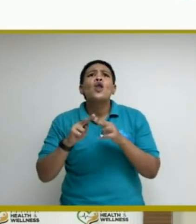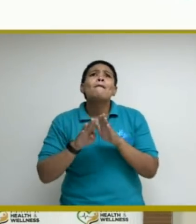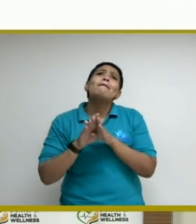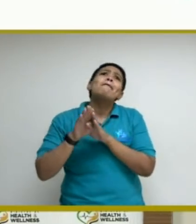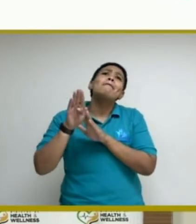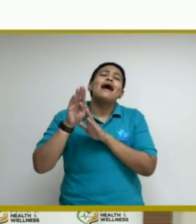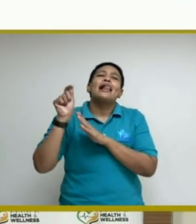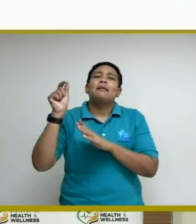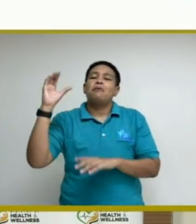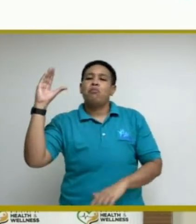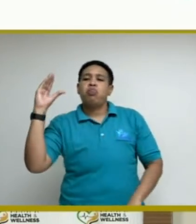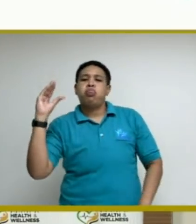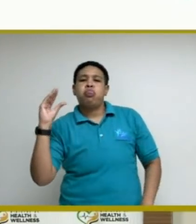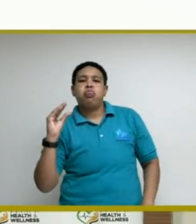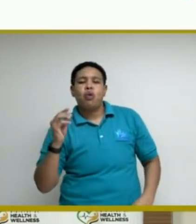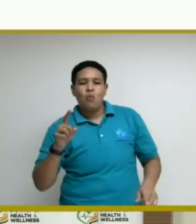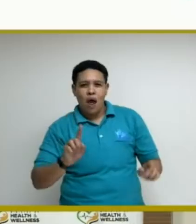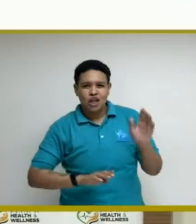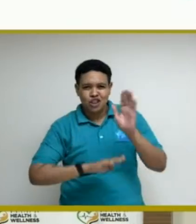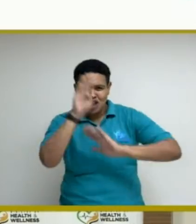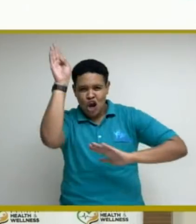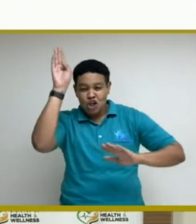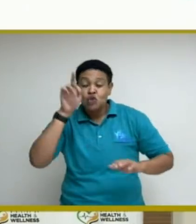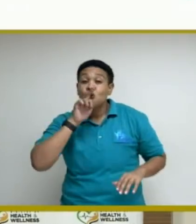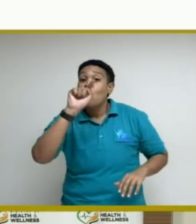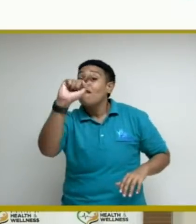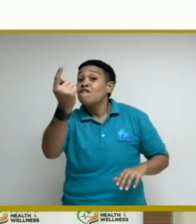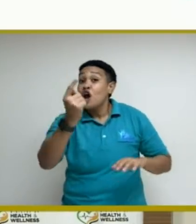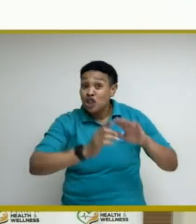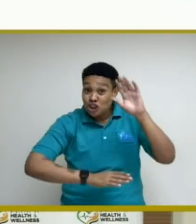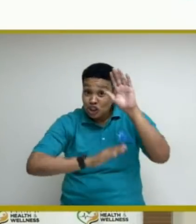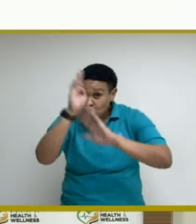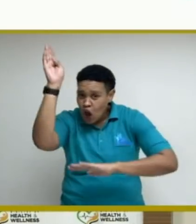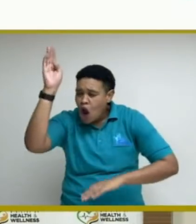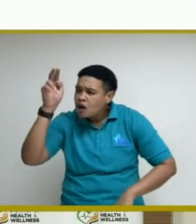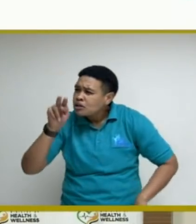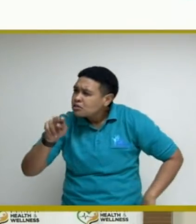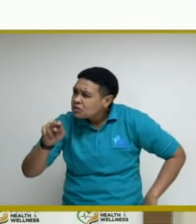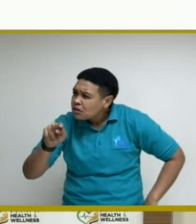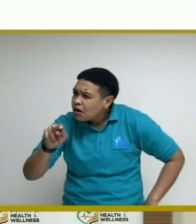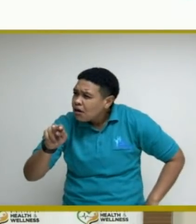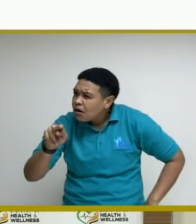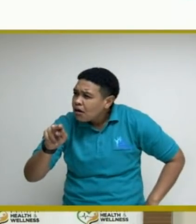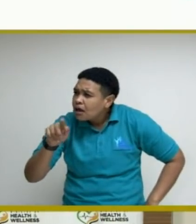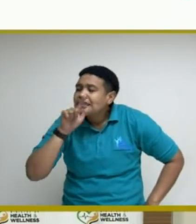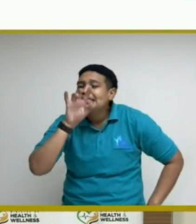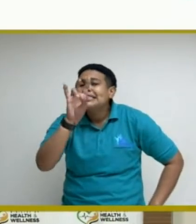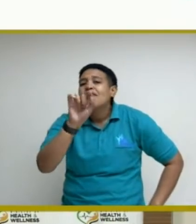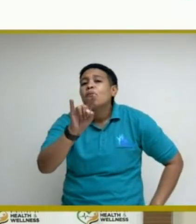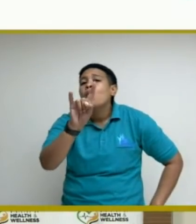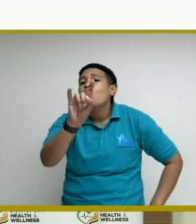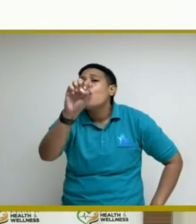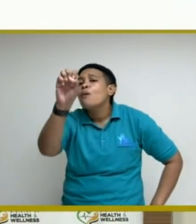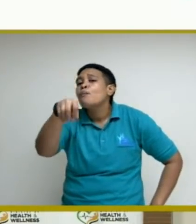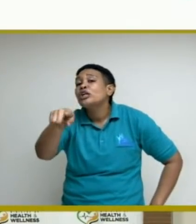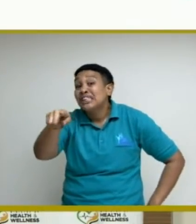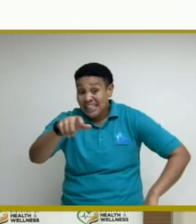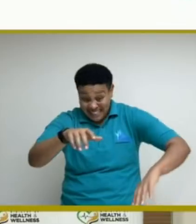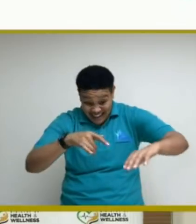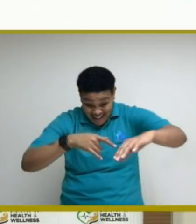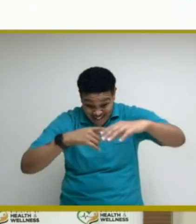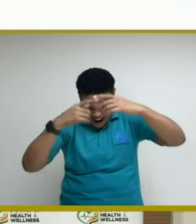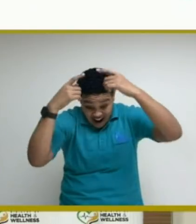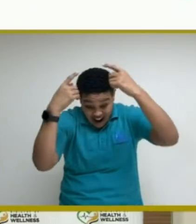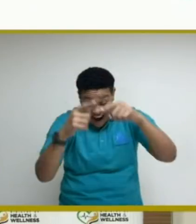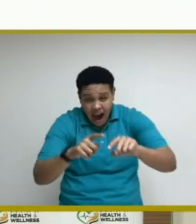bit in the surge. So in the first surge, we would have had 7.1% of